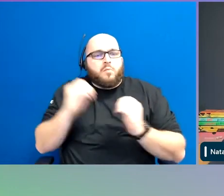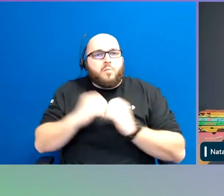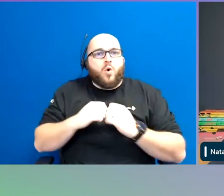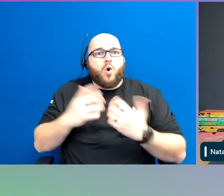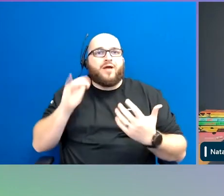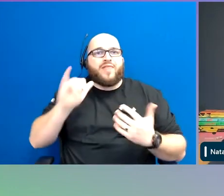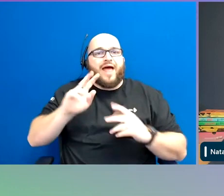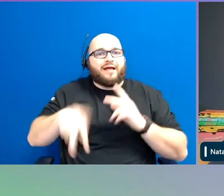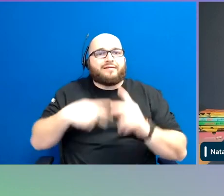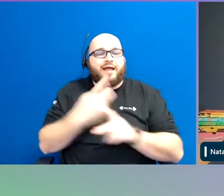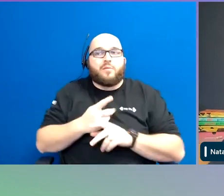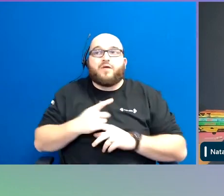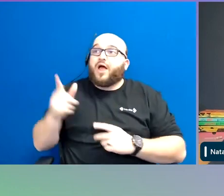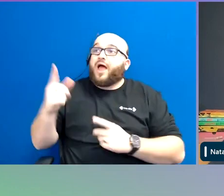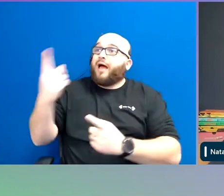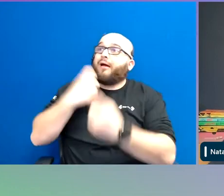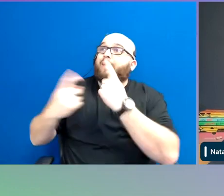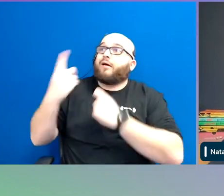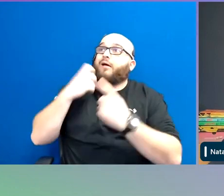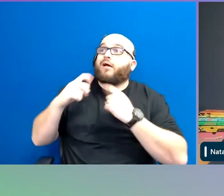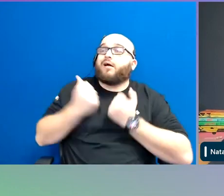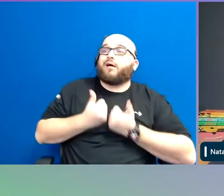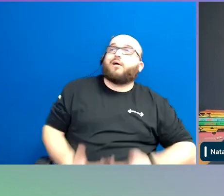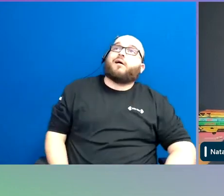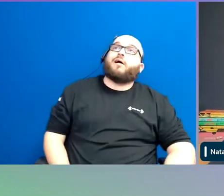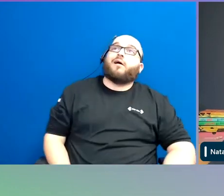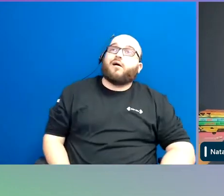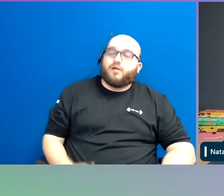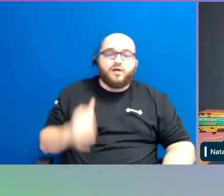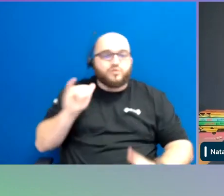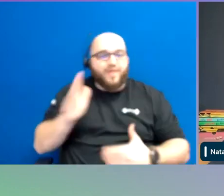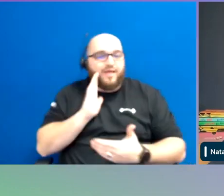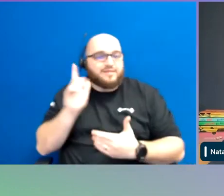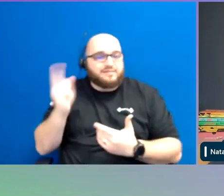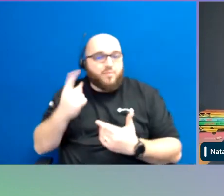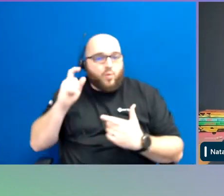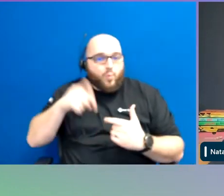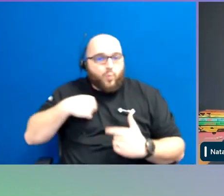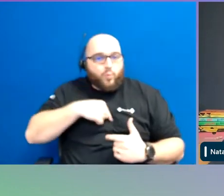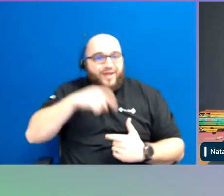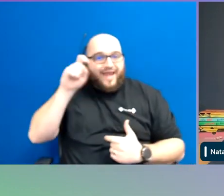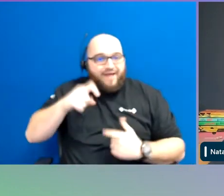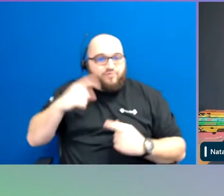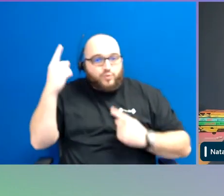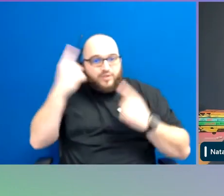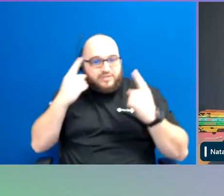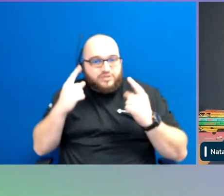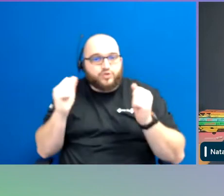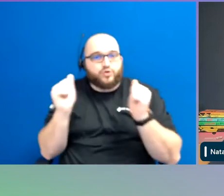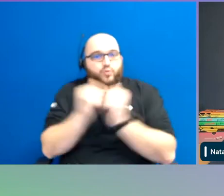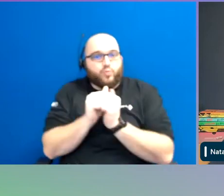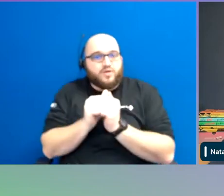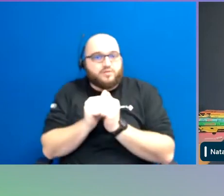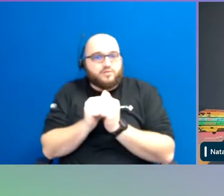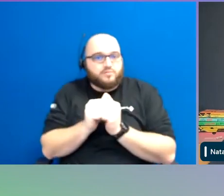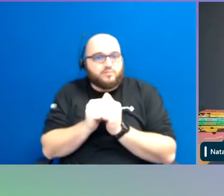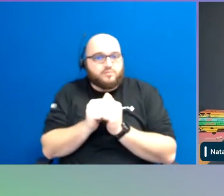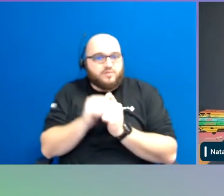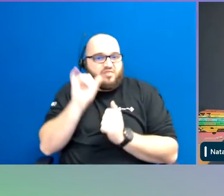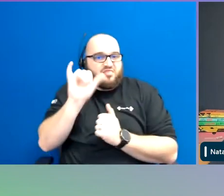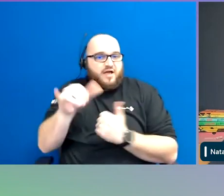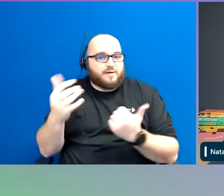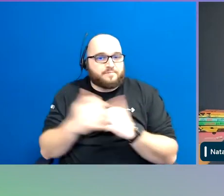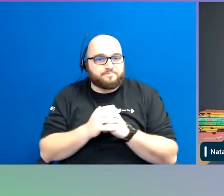fatigue. I suppose that's part of the profession, where we just are aware of how much we're asking of them and